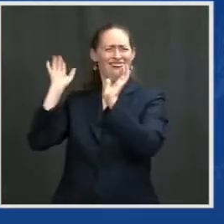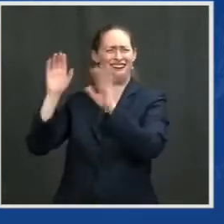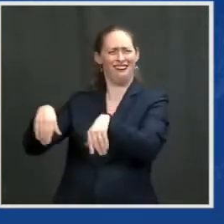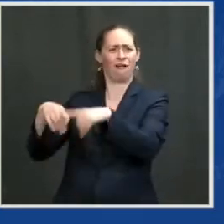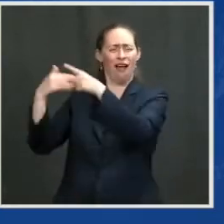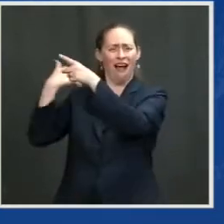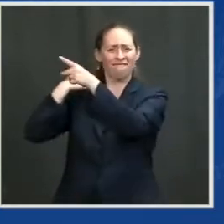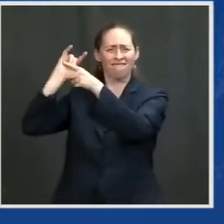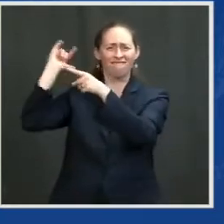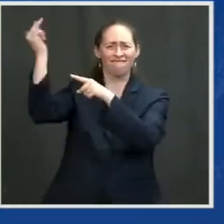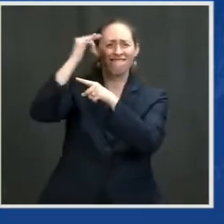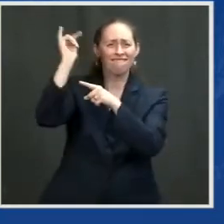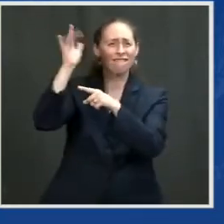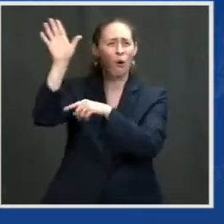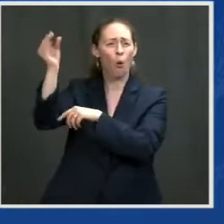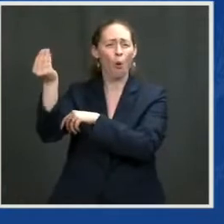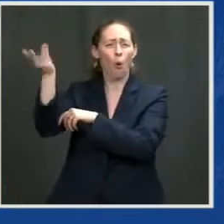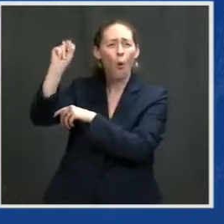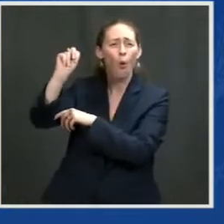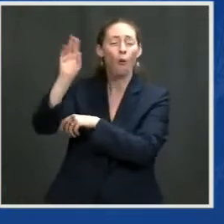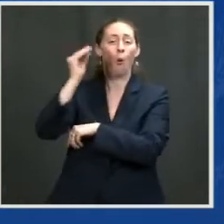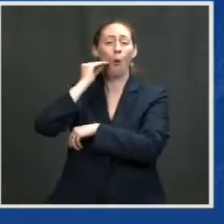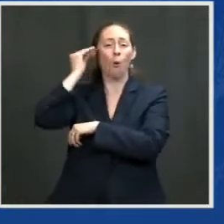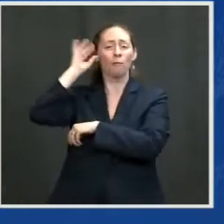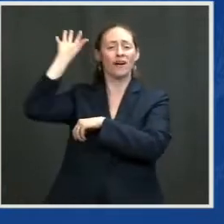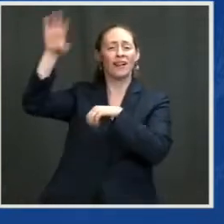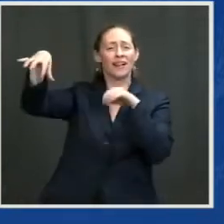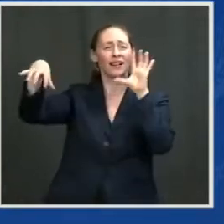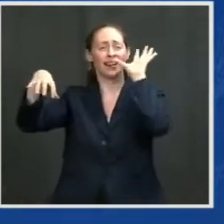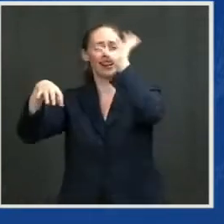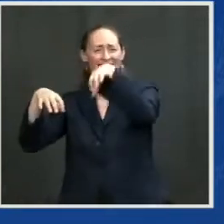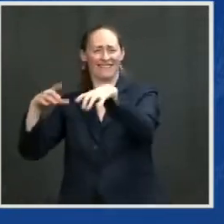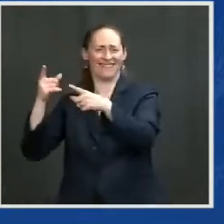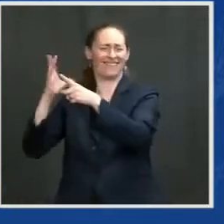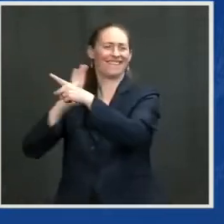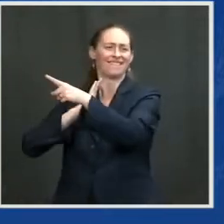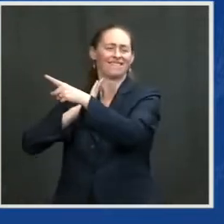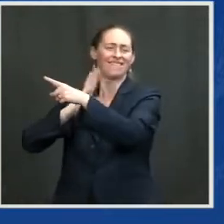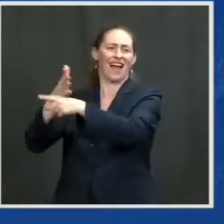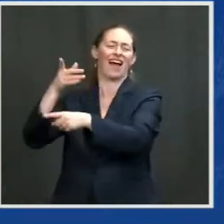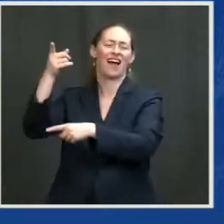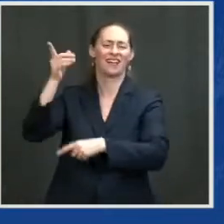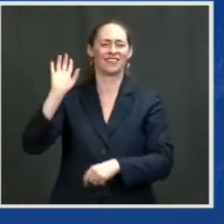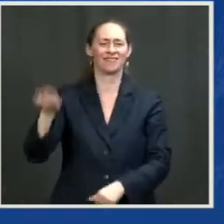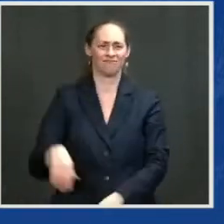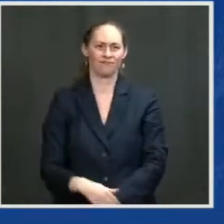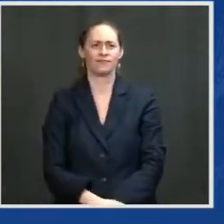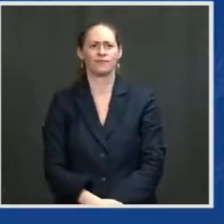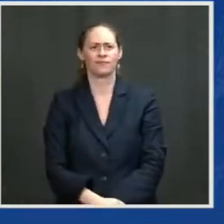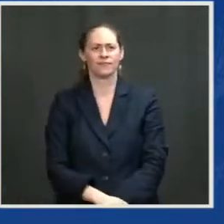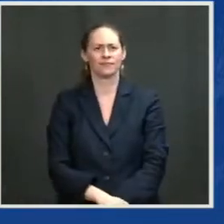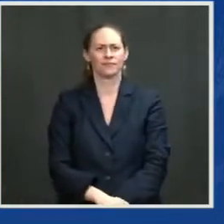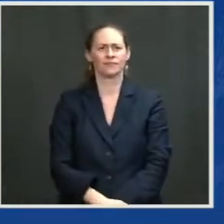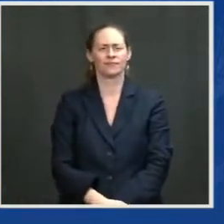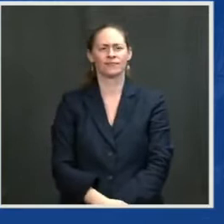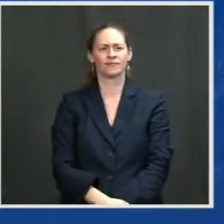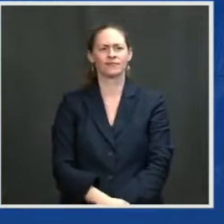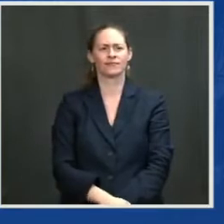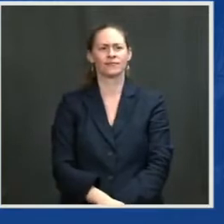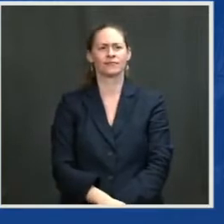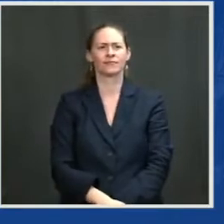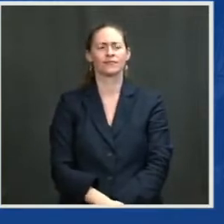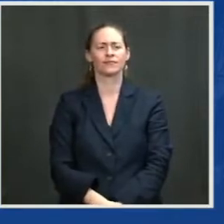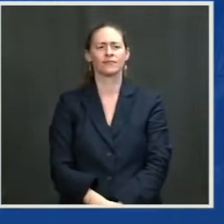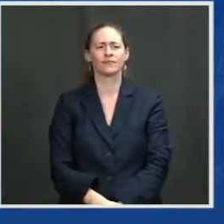little bit. But we're going to be able to put tens of thousands of kids in preschool and in